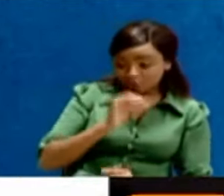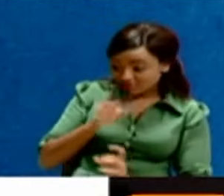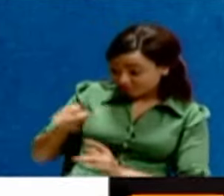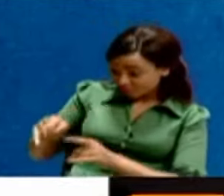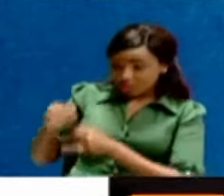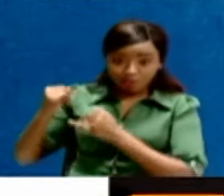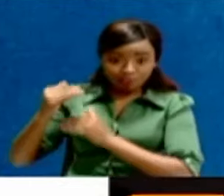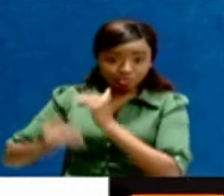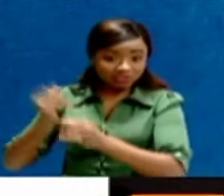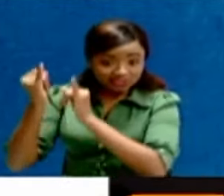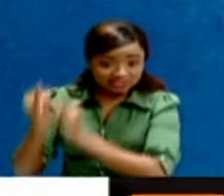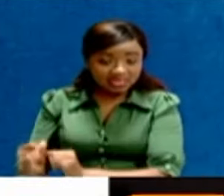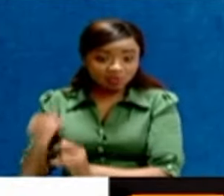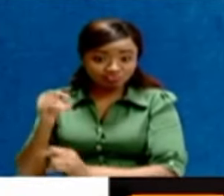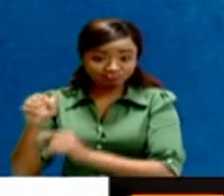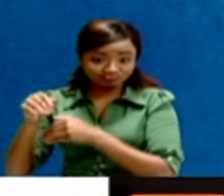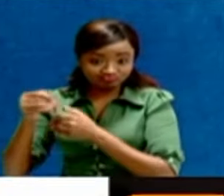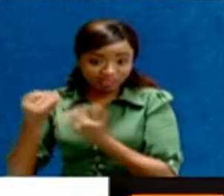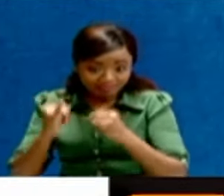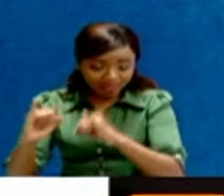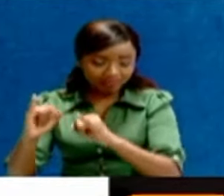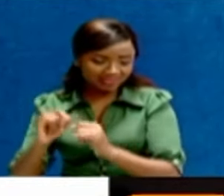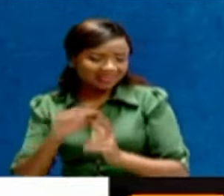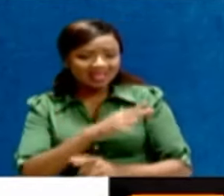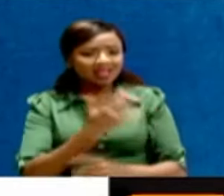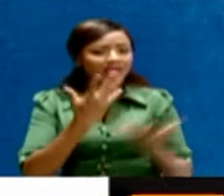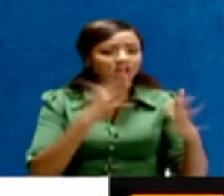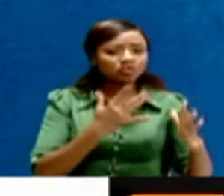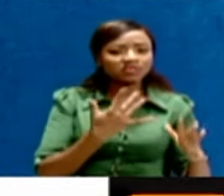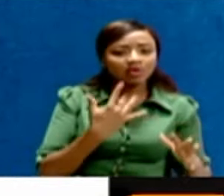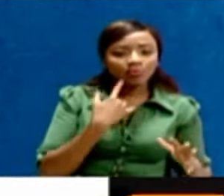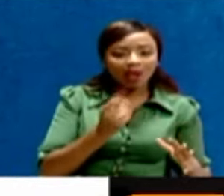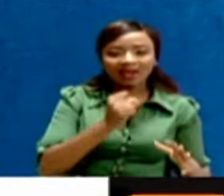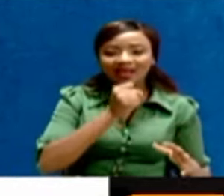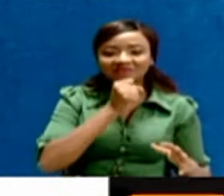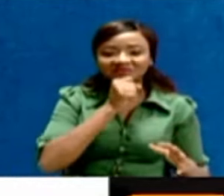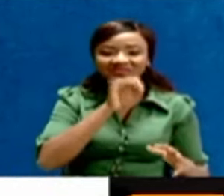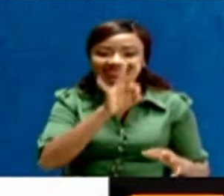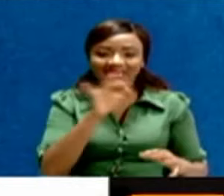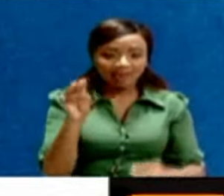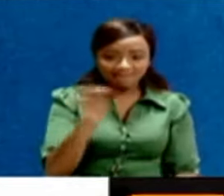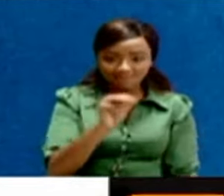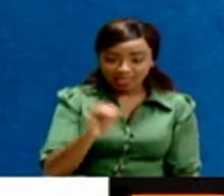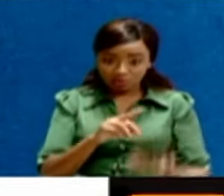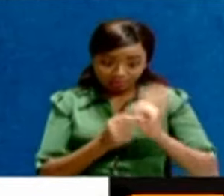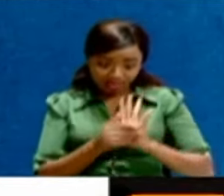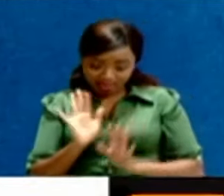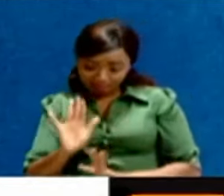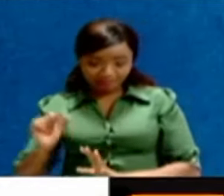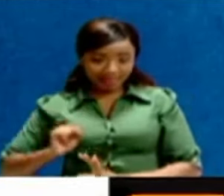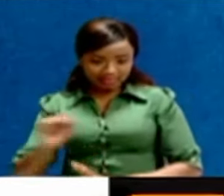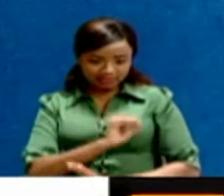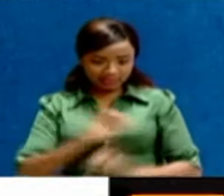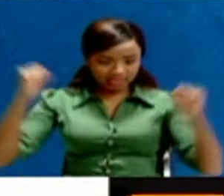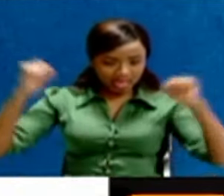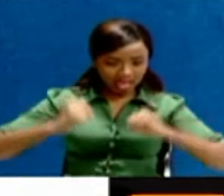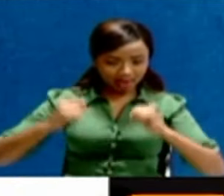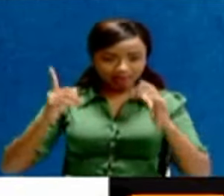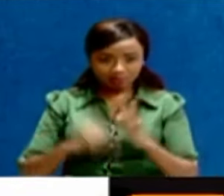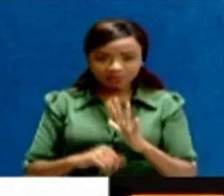will lose about 953 million. So what the senators agreed on is to be able now to